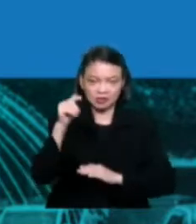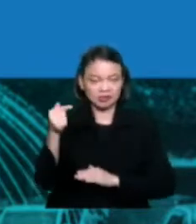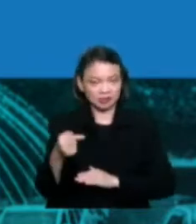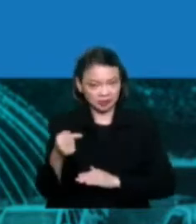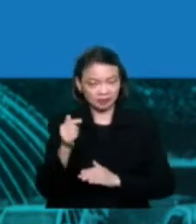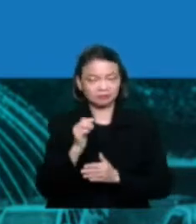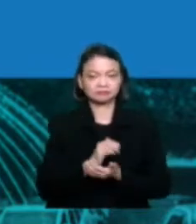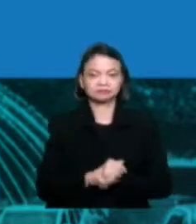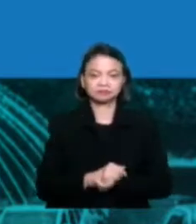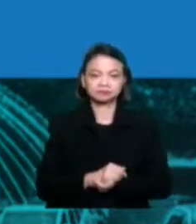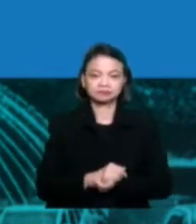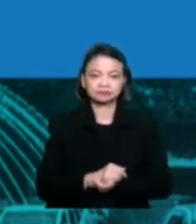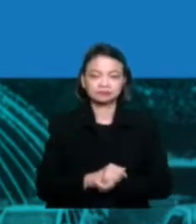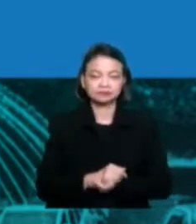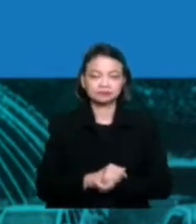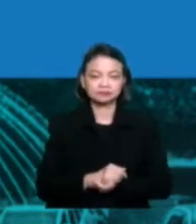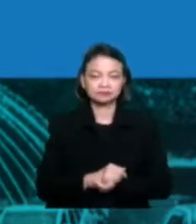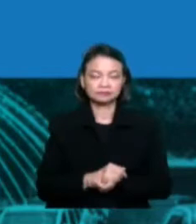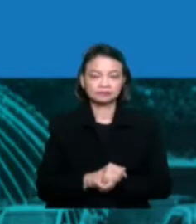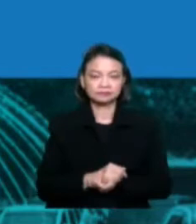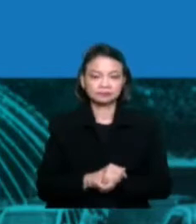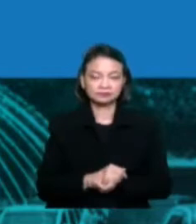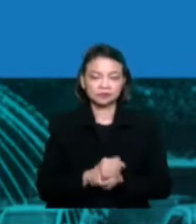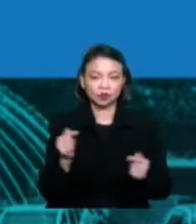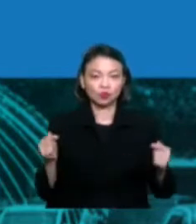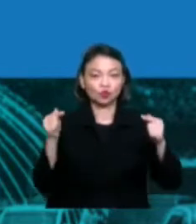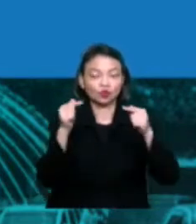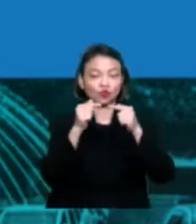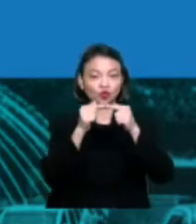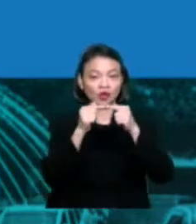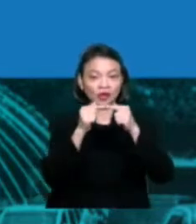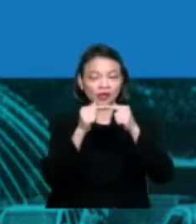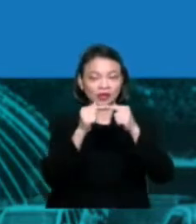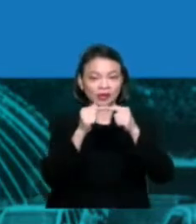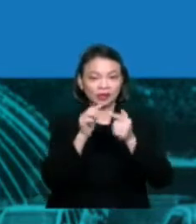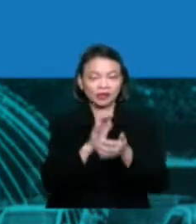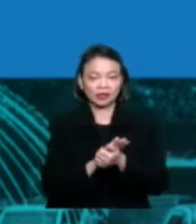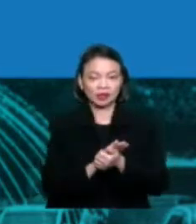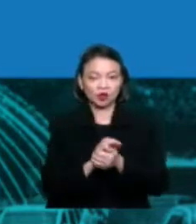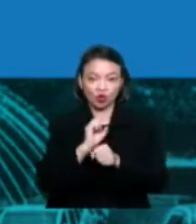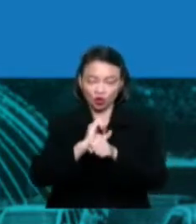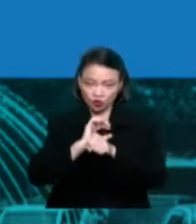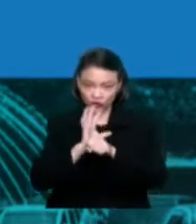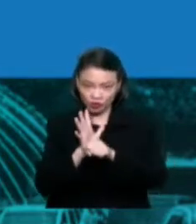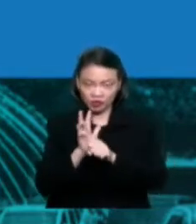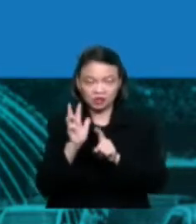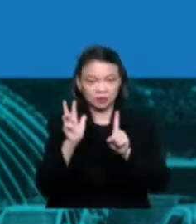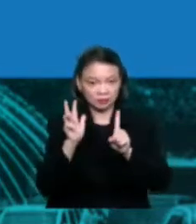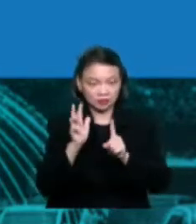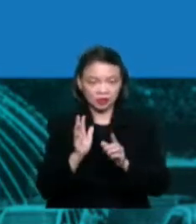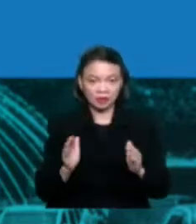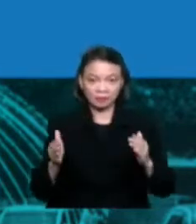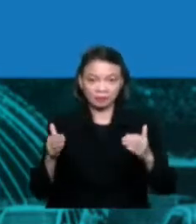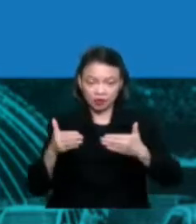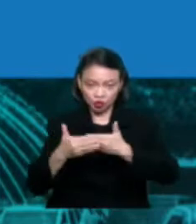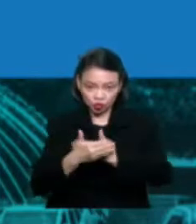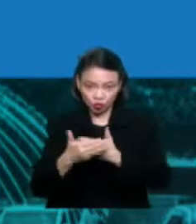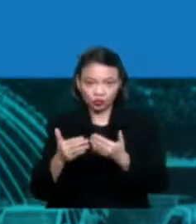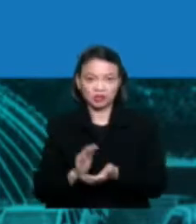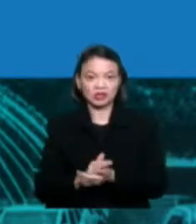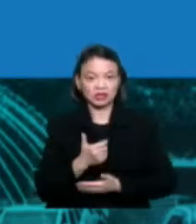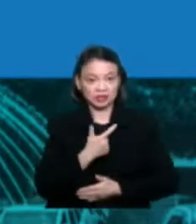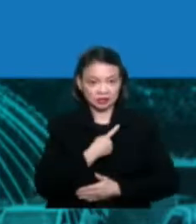COVID-19. It's important that we continue to protect ourselves and help others by maintaining physical distancing, clean our